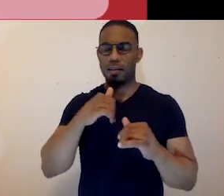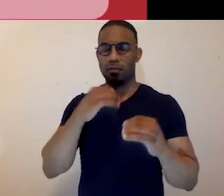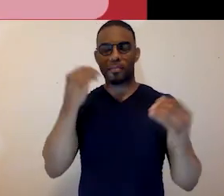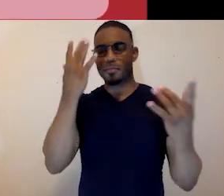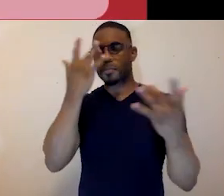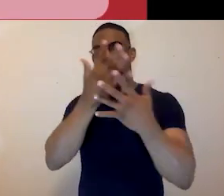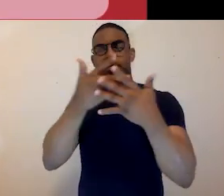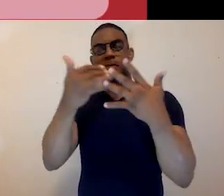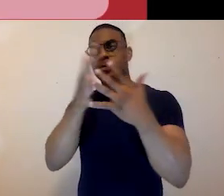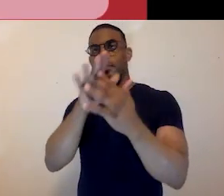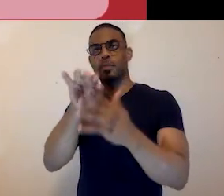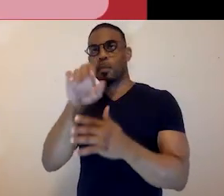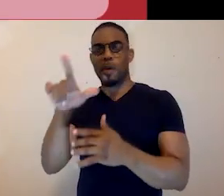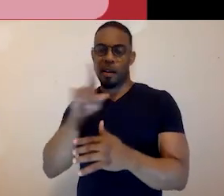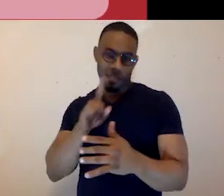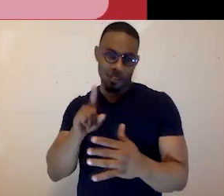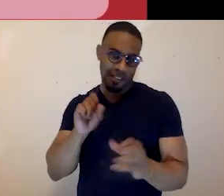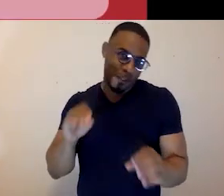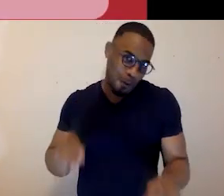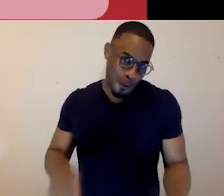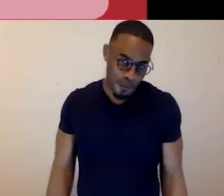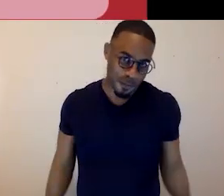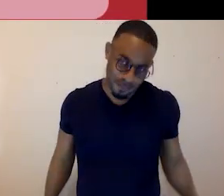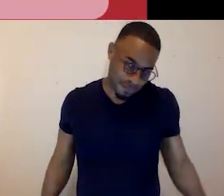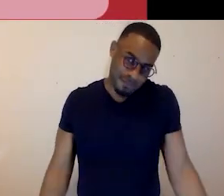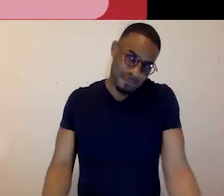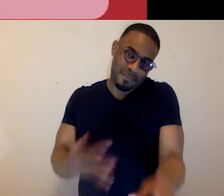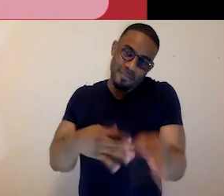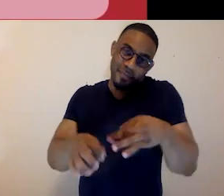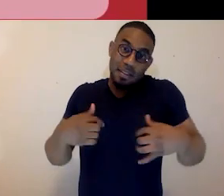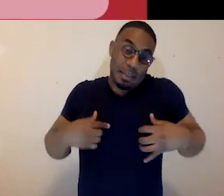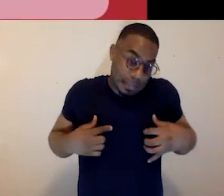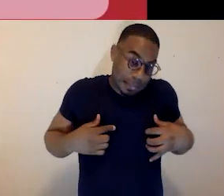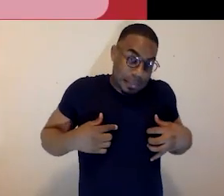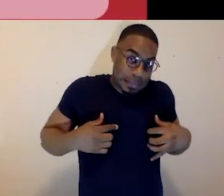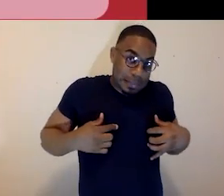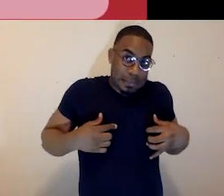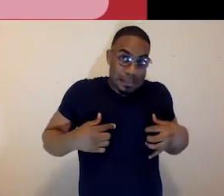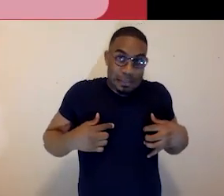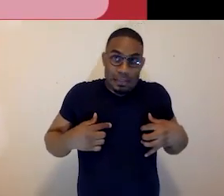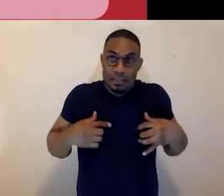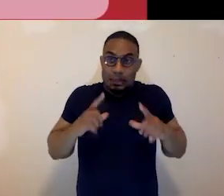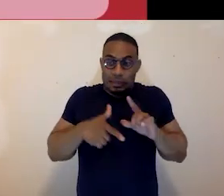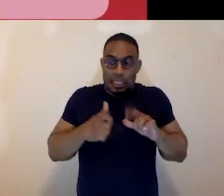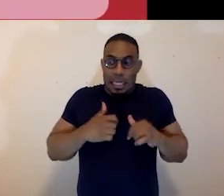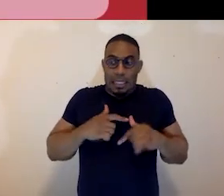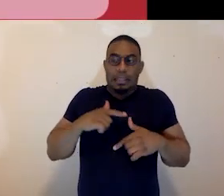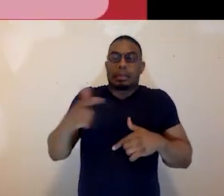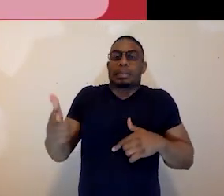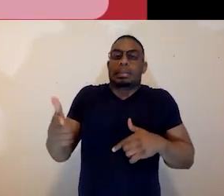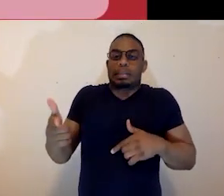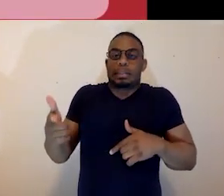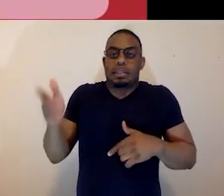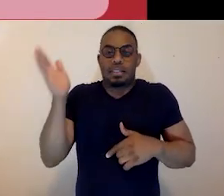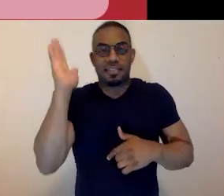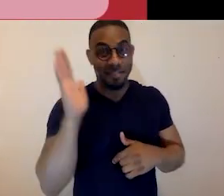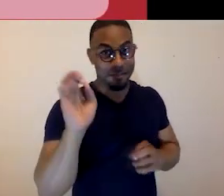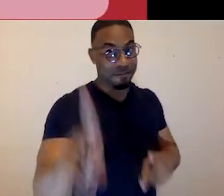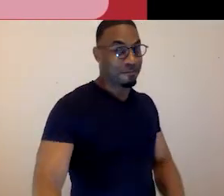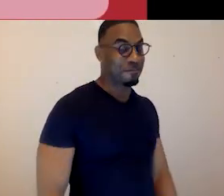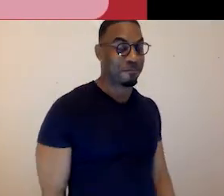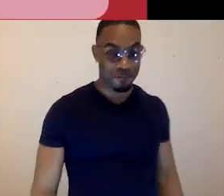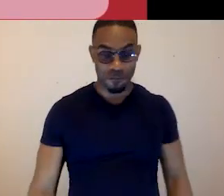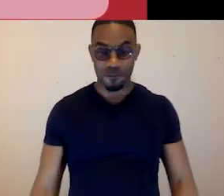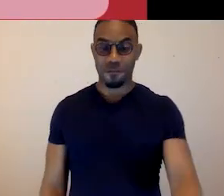colorful Paul is. So instead of me doing this a disservice, I'm going to let Paul